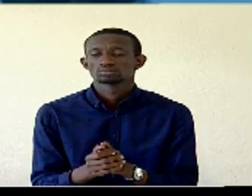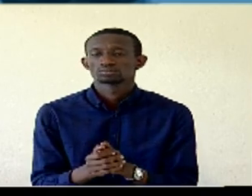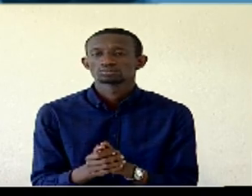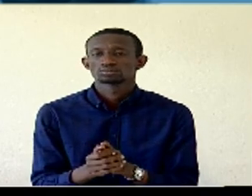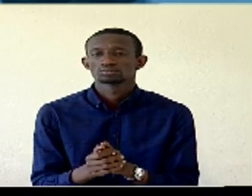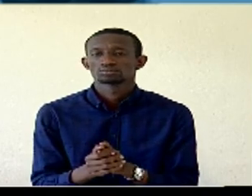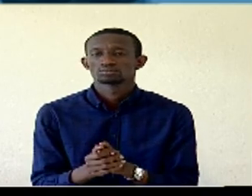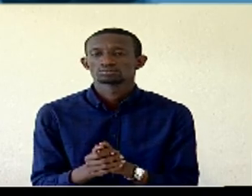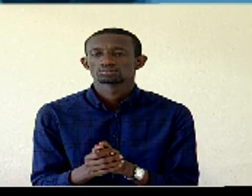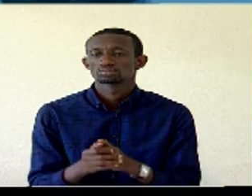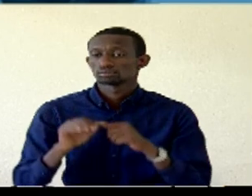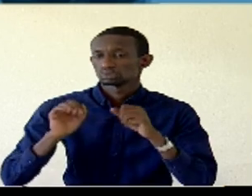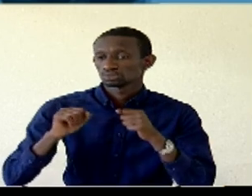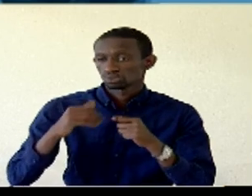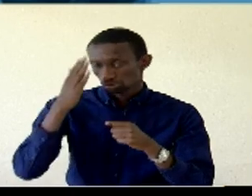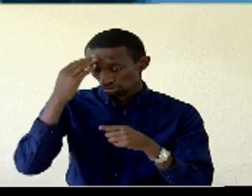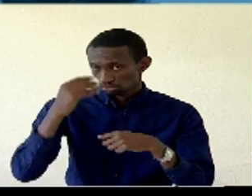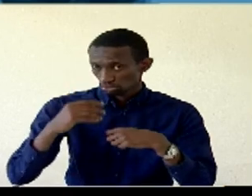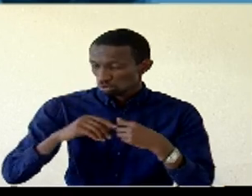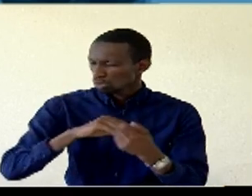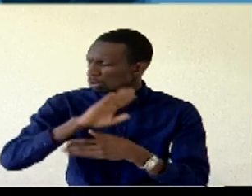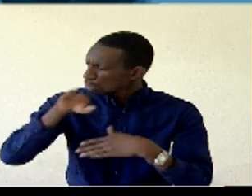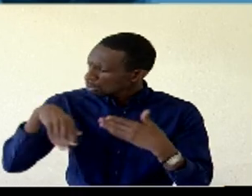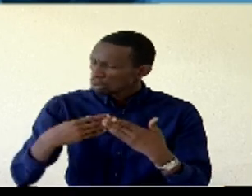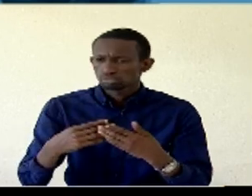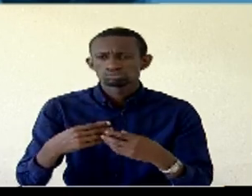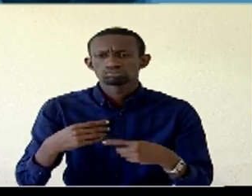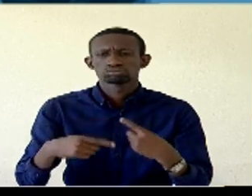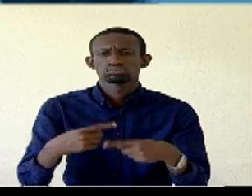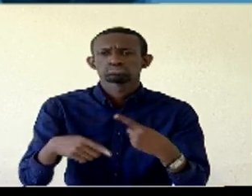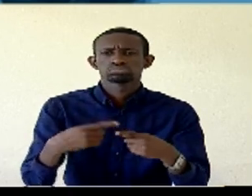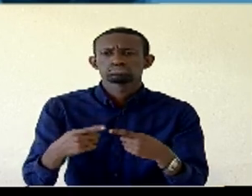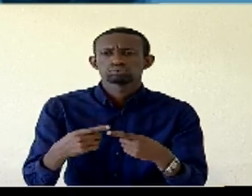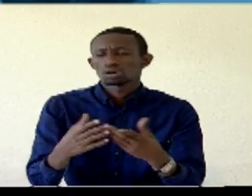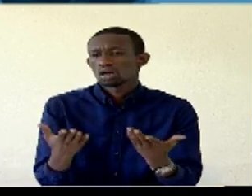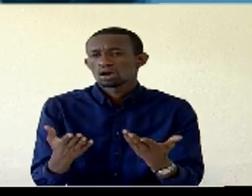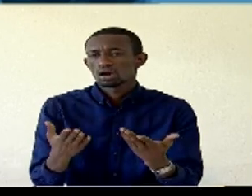have the whole process understood and the purpose for division.